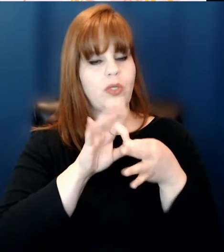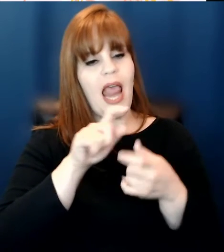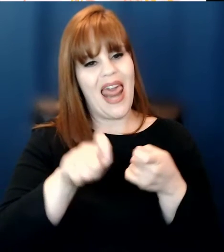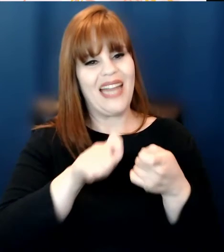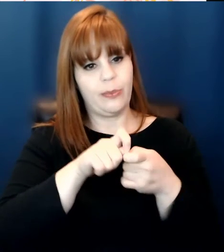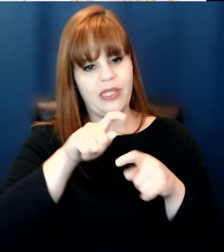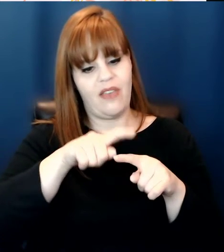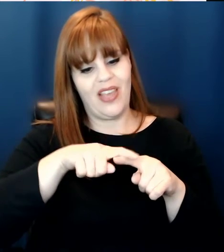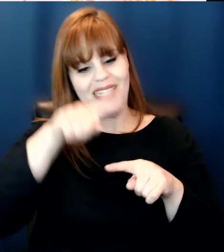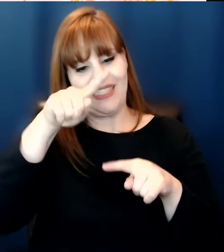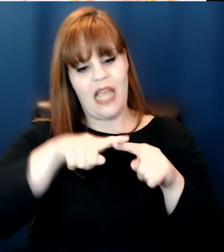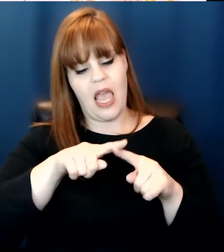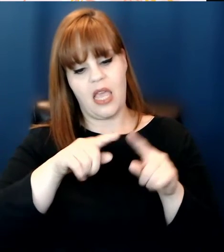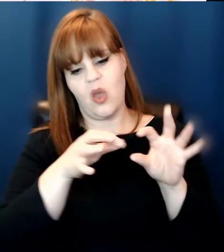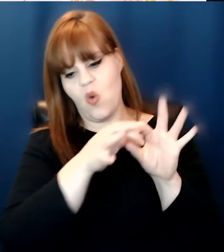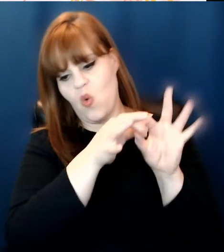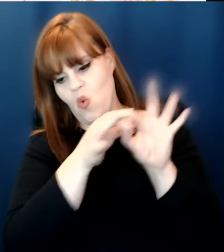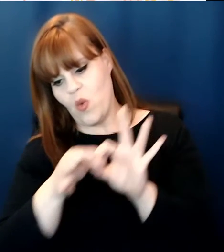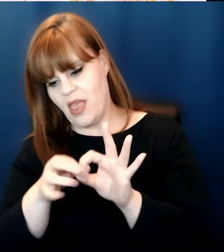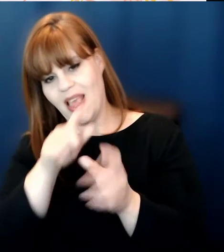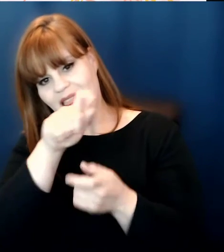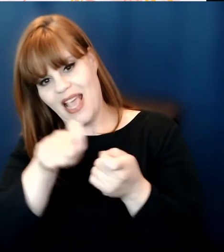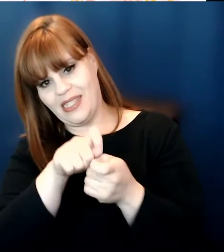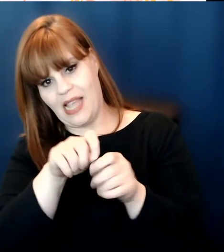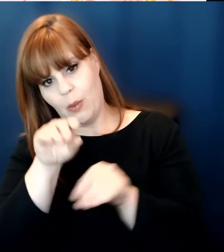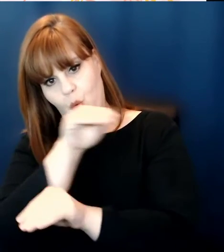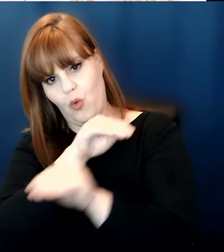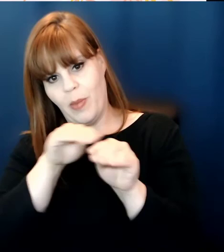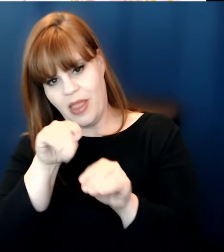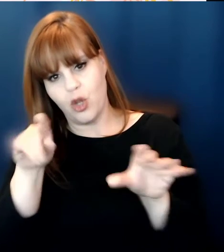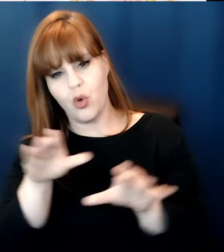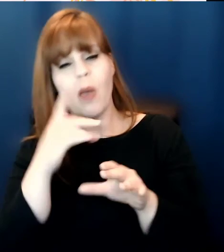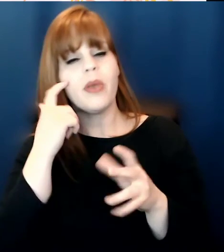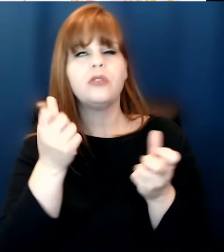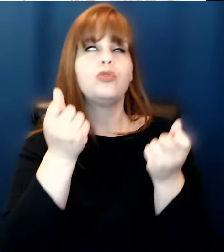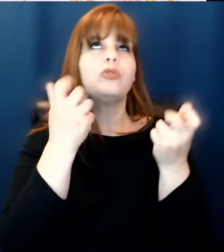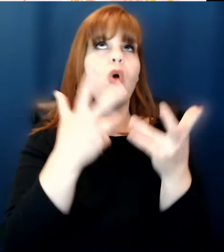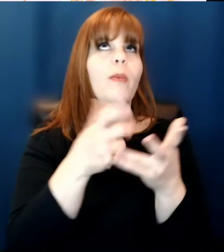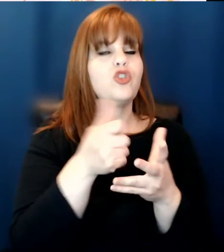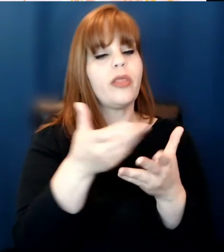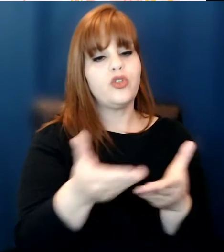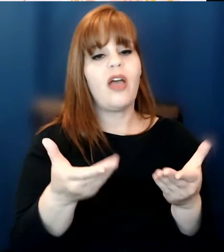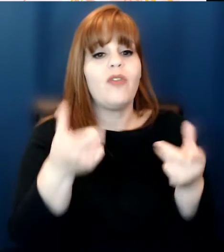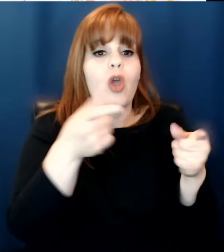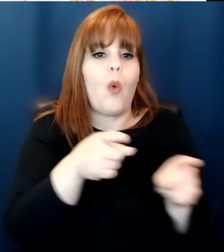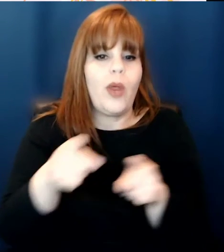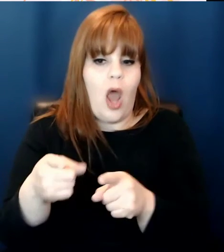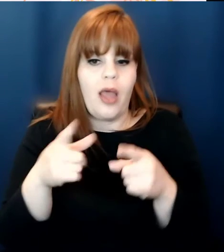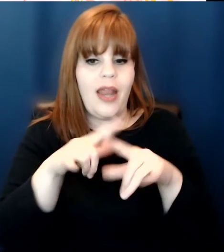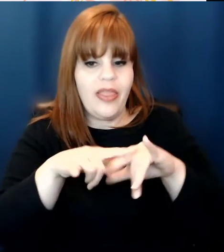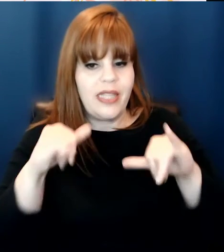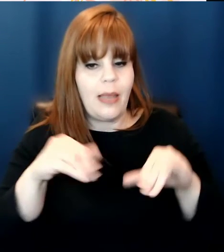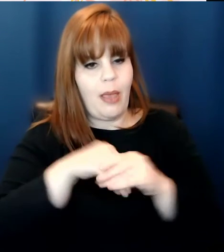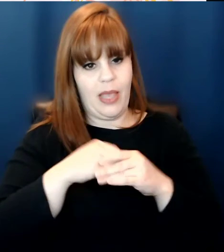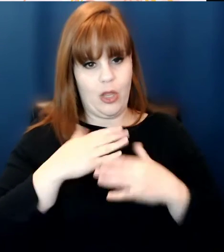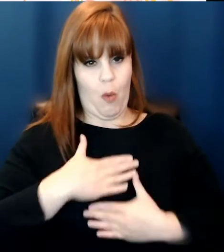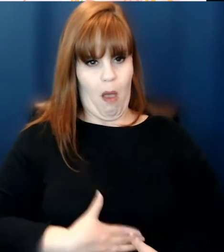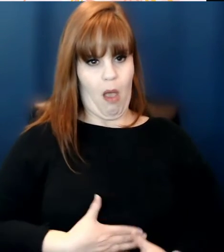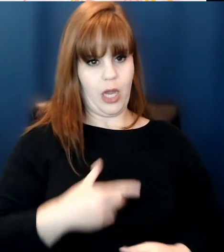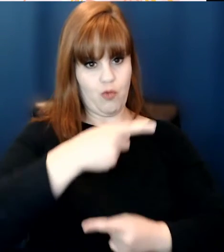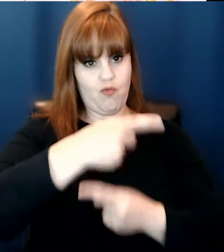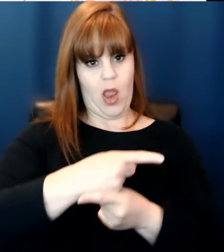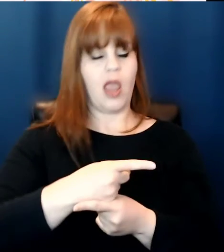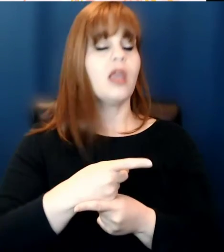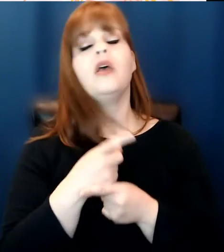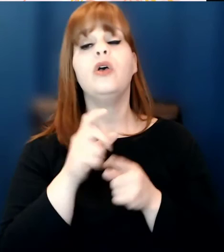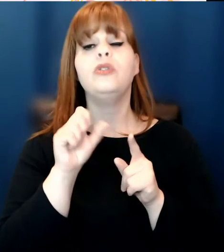specific spike on the EEG wave with an exact motion that you're doing, because there's so much other stuff going on in your body, right? So it